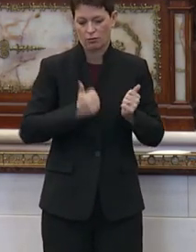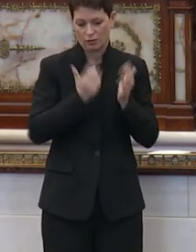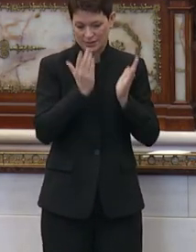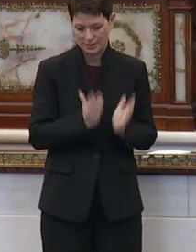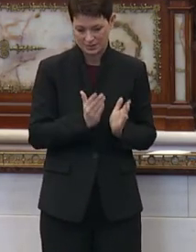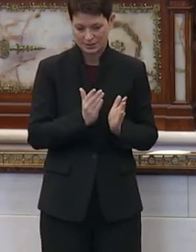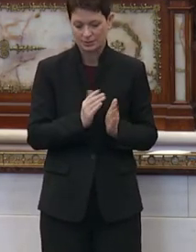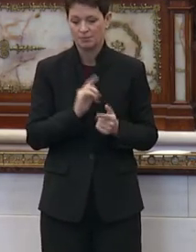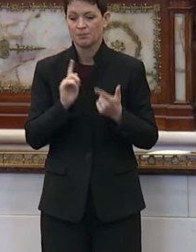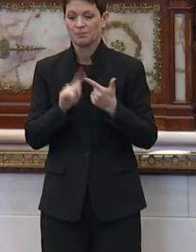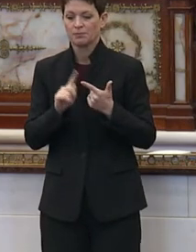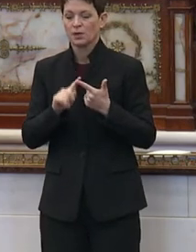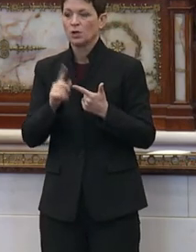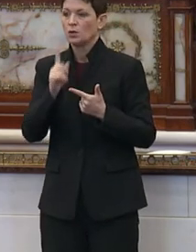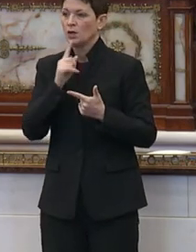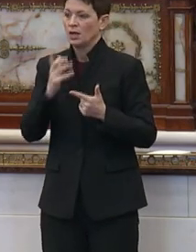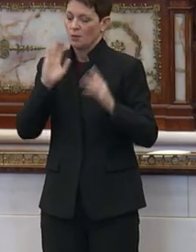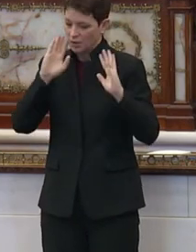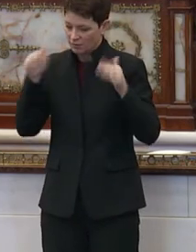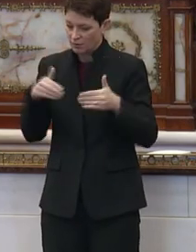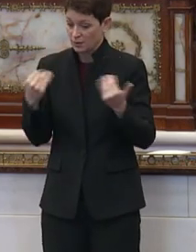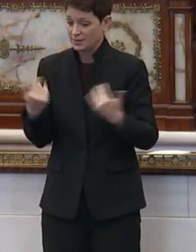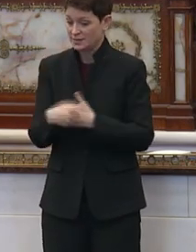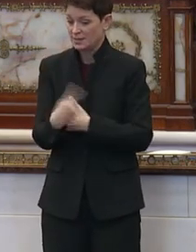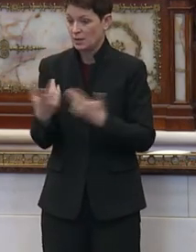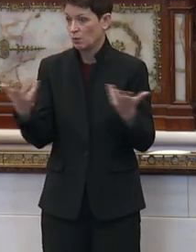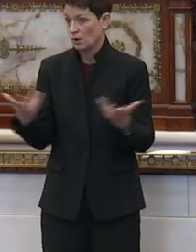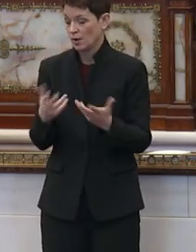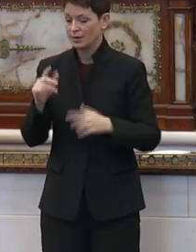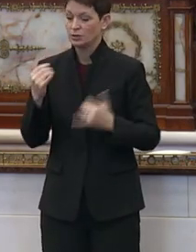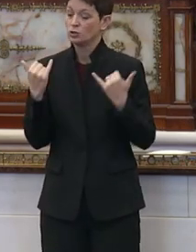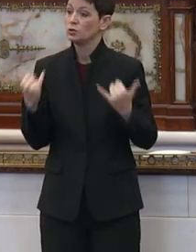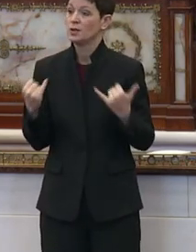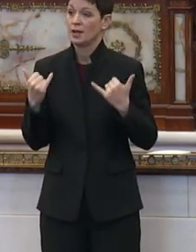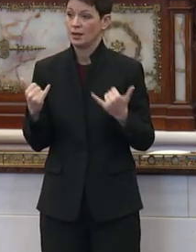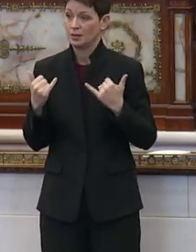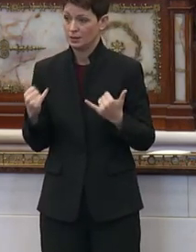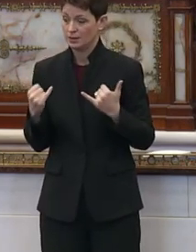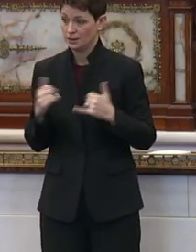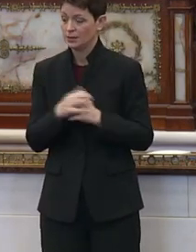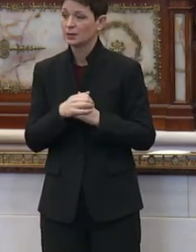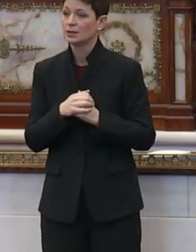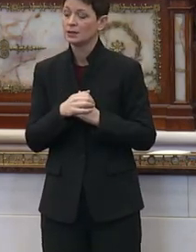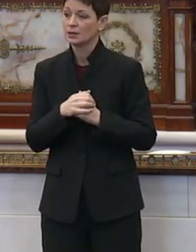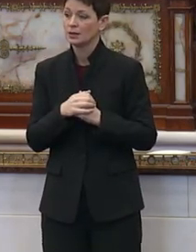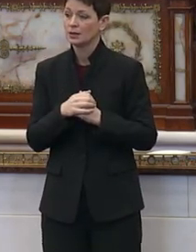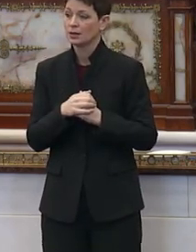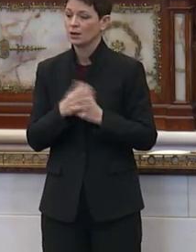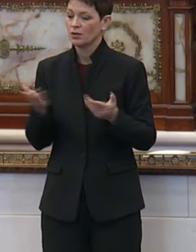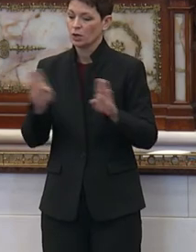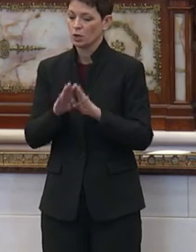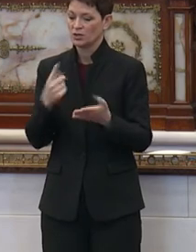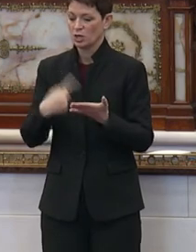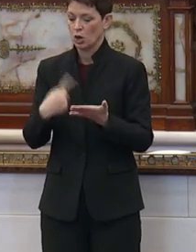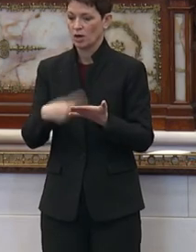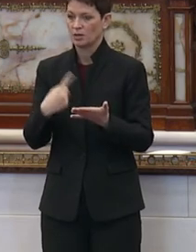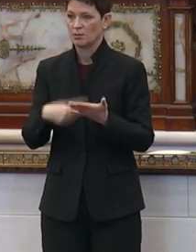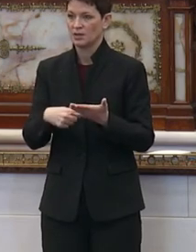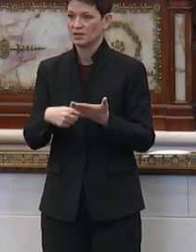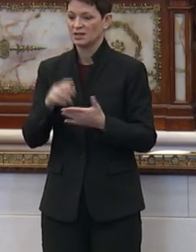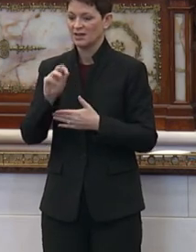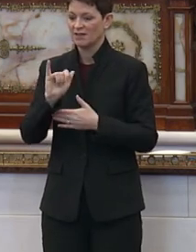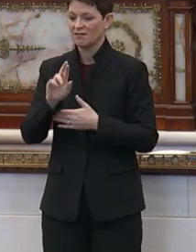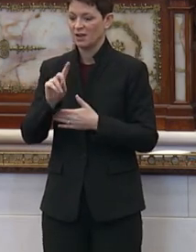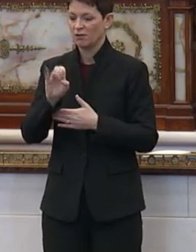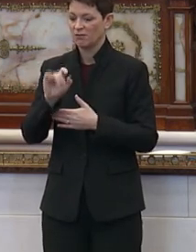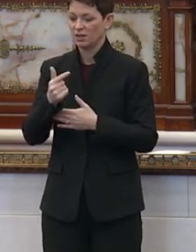residents. But what I wanted to focus on today was that today are the closing arguments in the fair funding